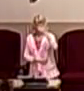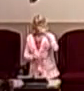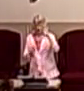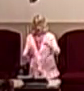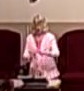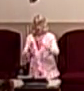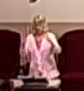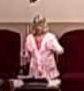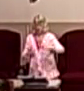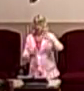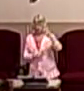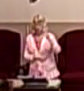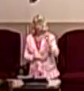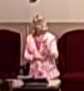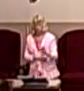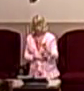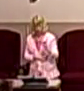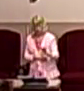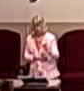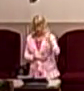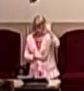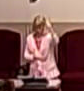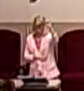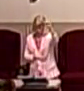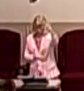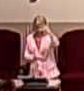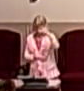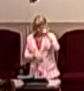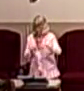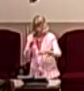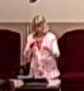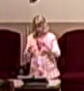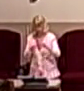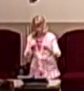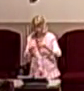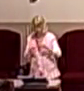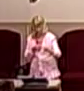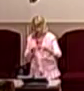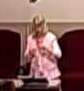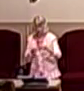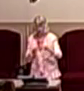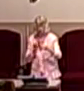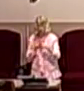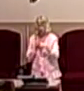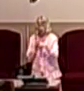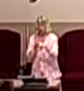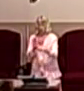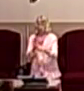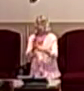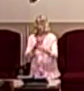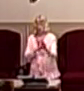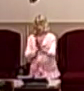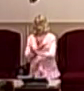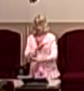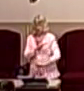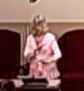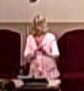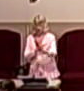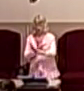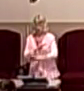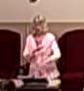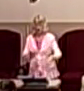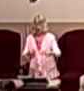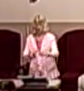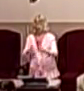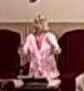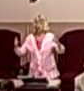From the sanctuary of Faith Baptist Church, Altoona, Pennsylvania, 315 40th Street in the Highland Park section of the city, Dr. Gary